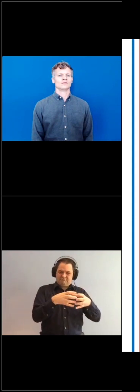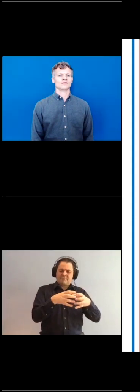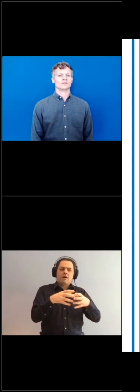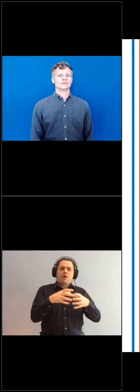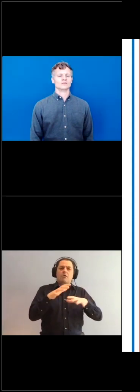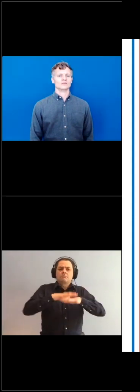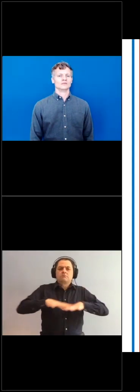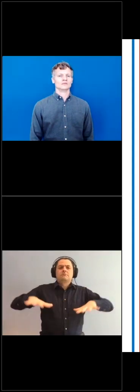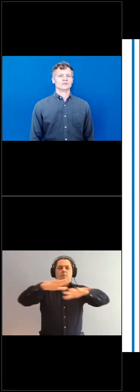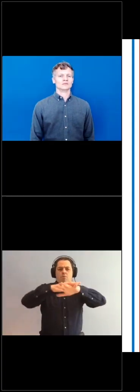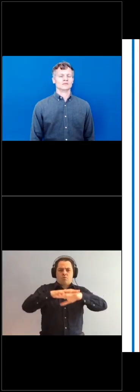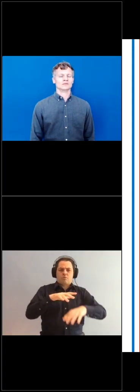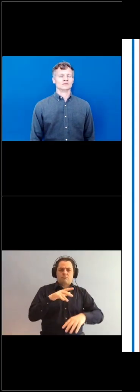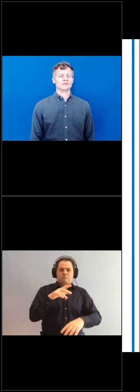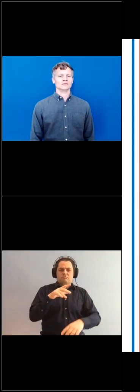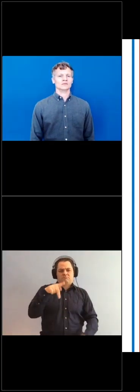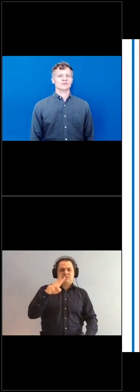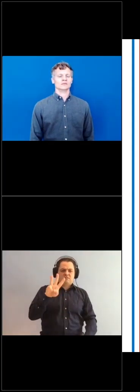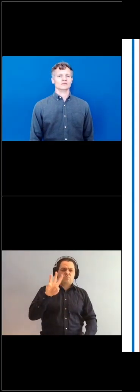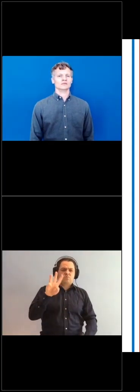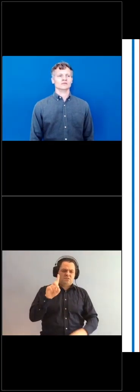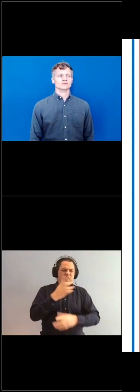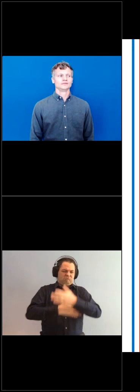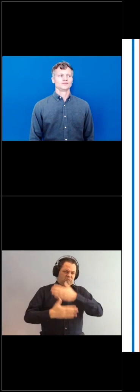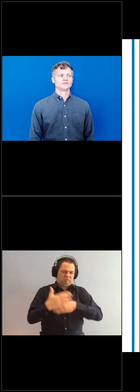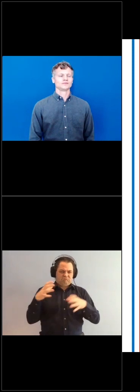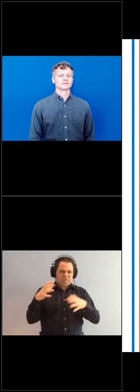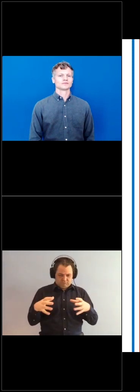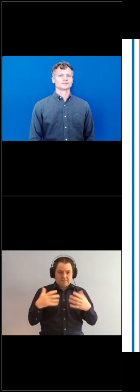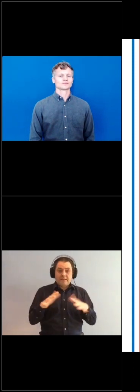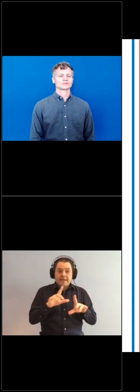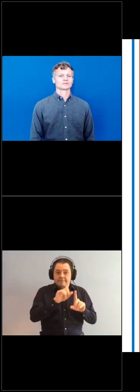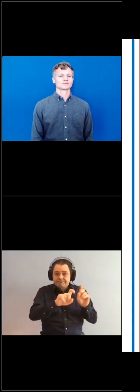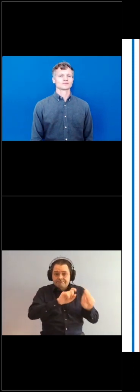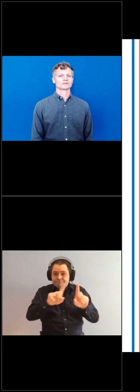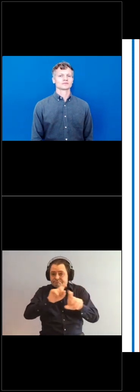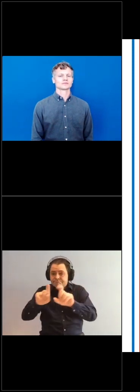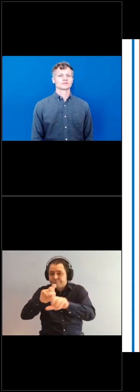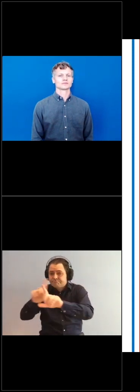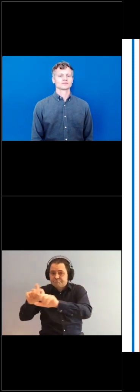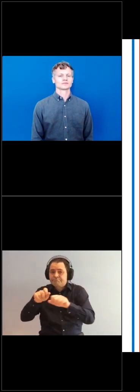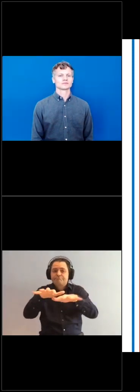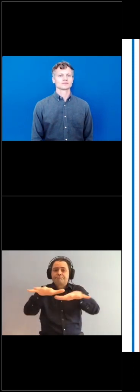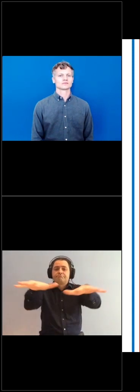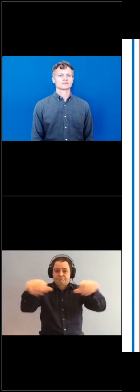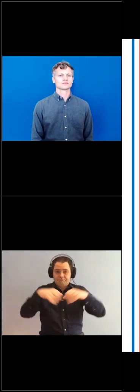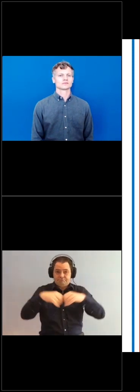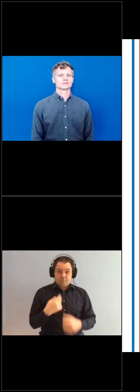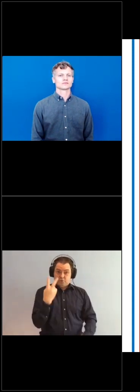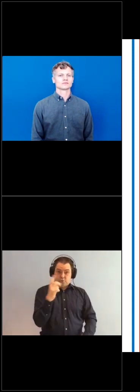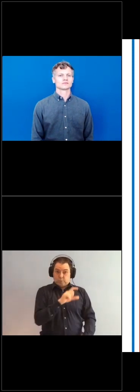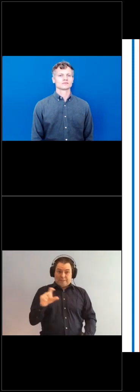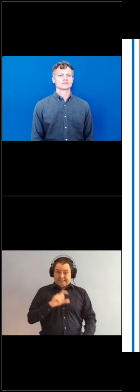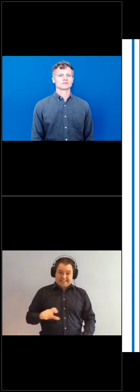done is that the survey that we conducted within 2 weeks, the online